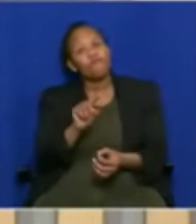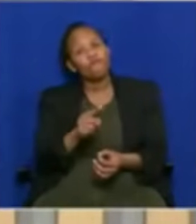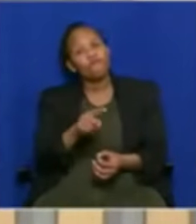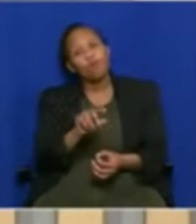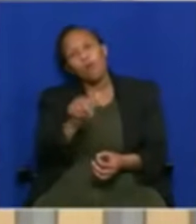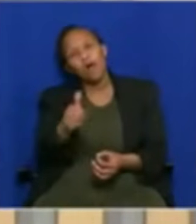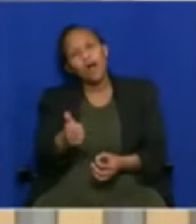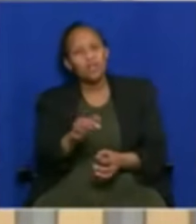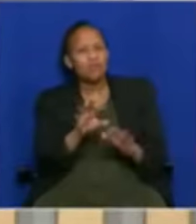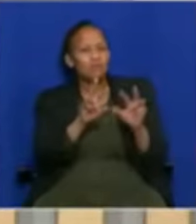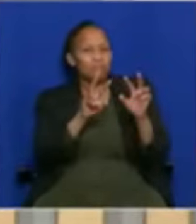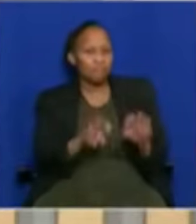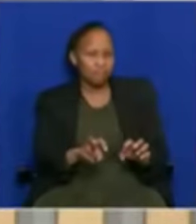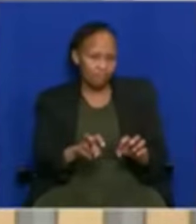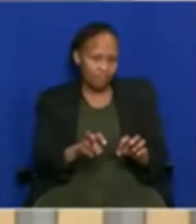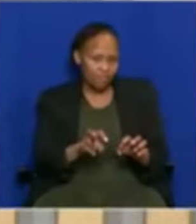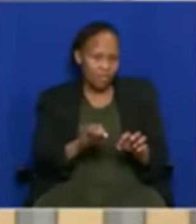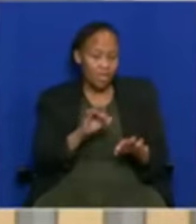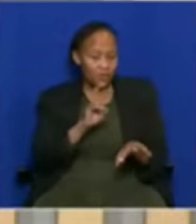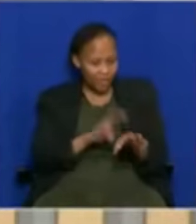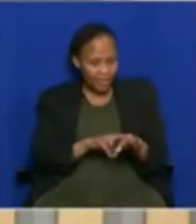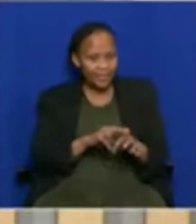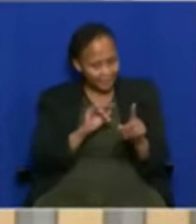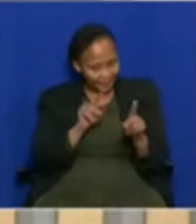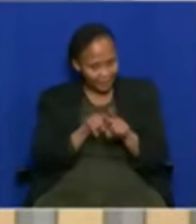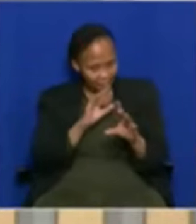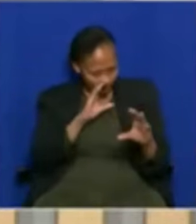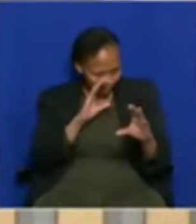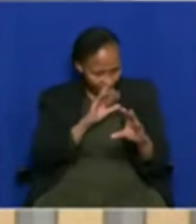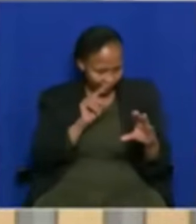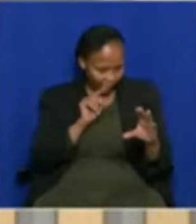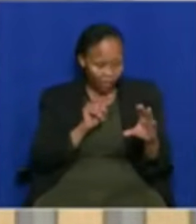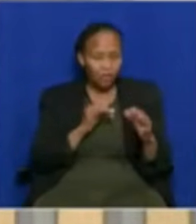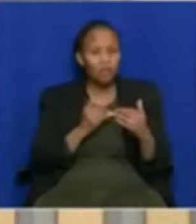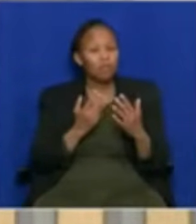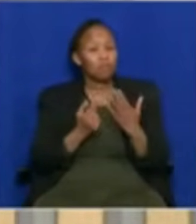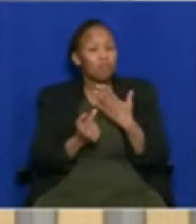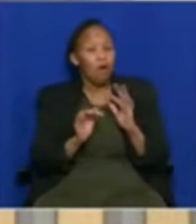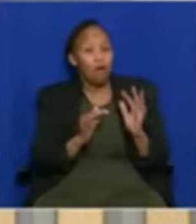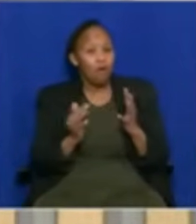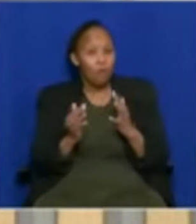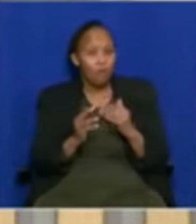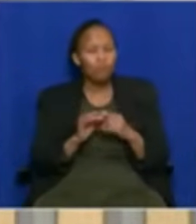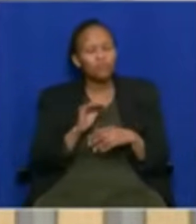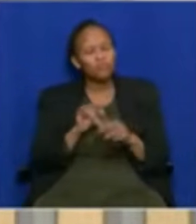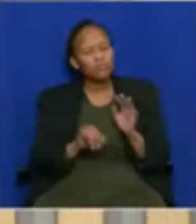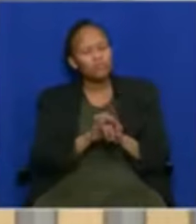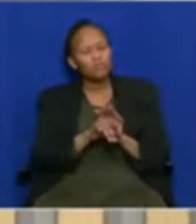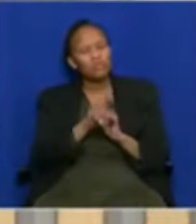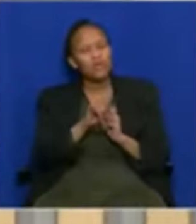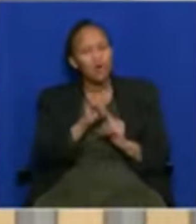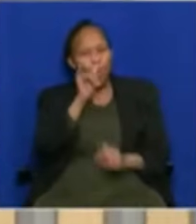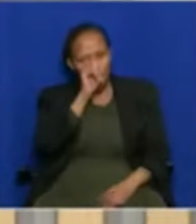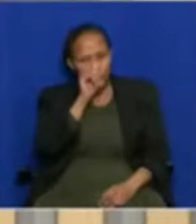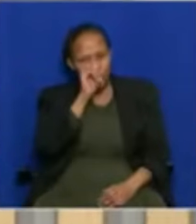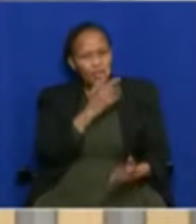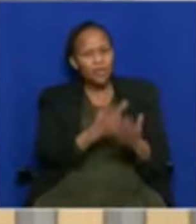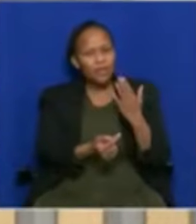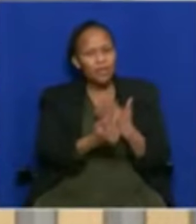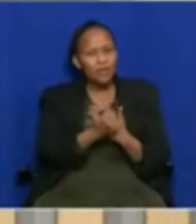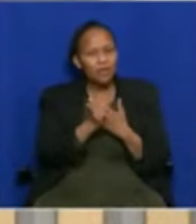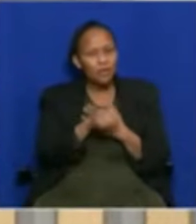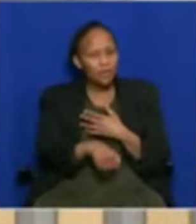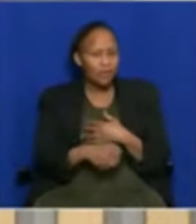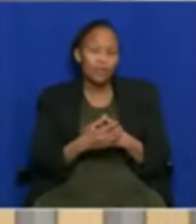that you have to look at, where criminality has taken place. During the course of it too as well,